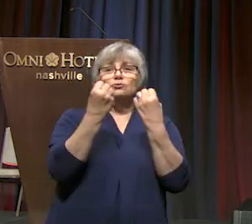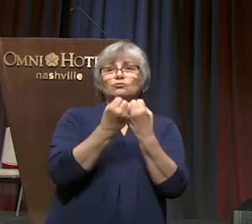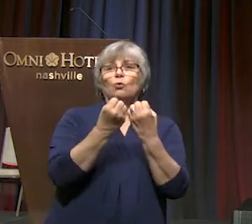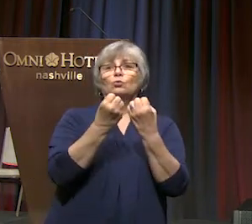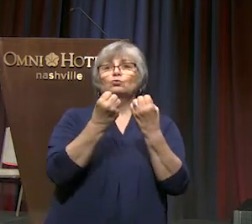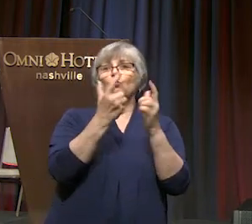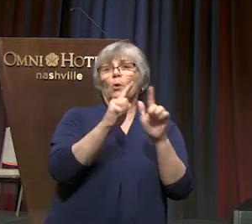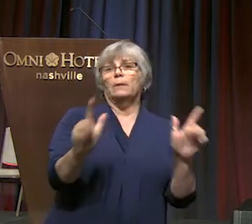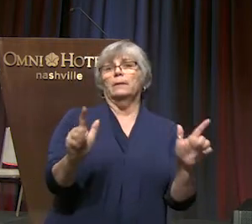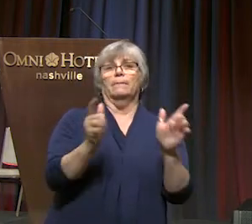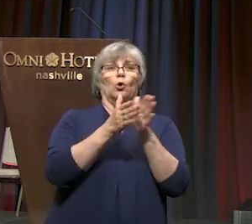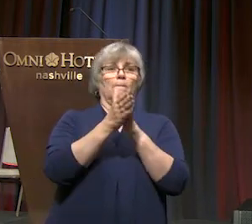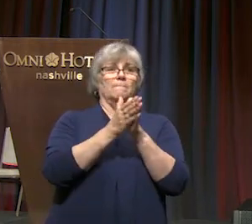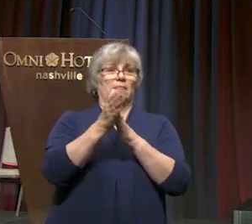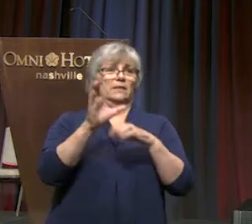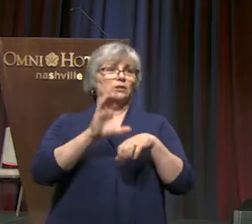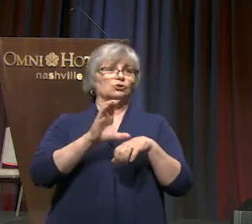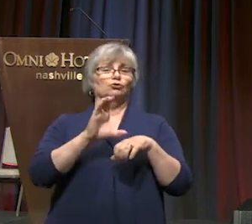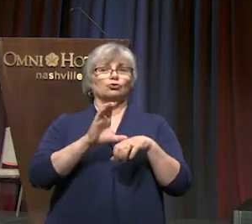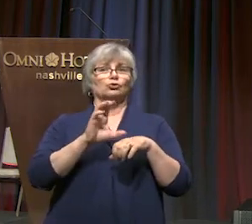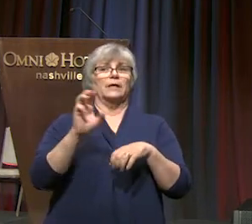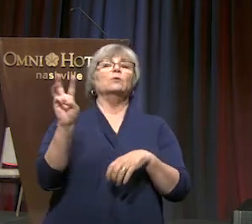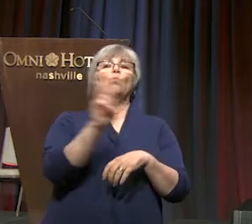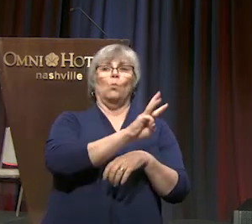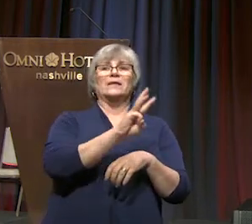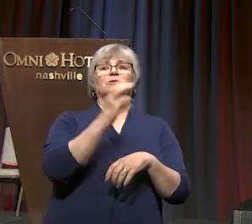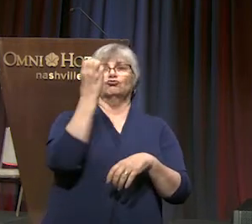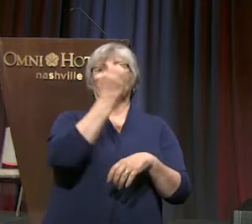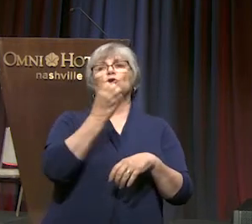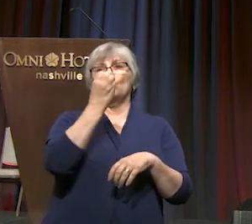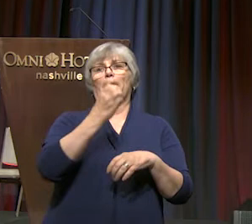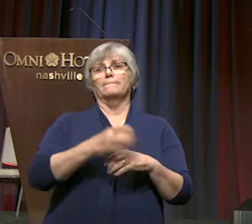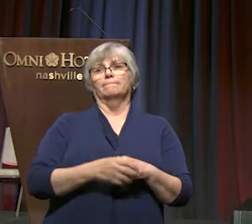liberal Methodist churches in Western Europe.